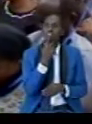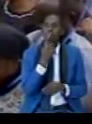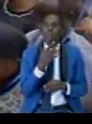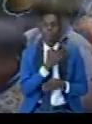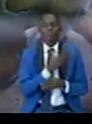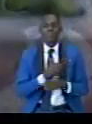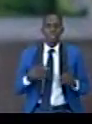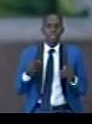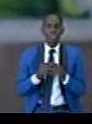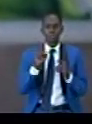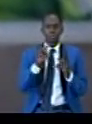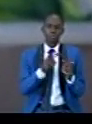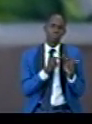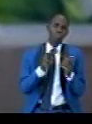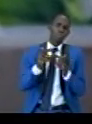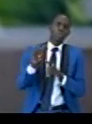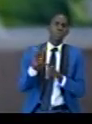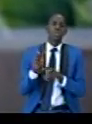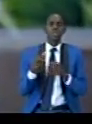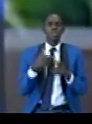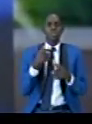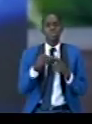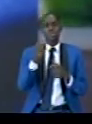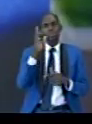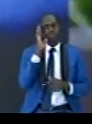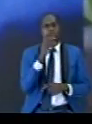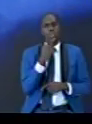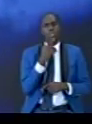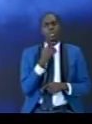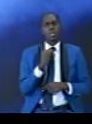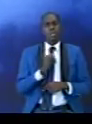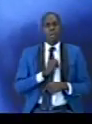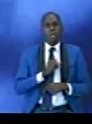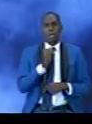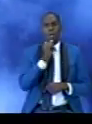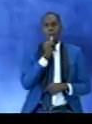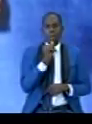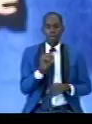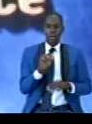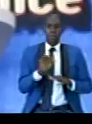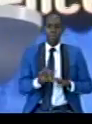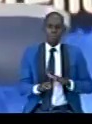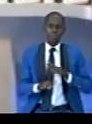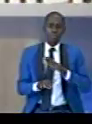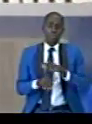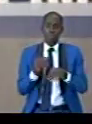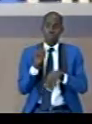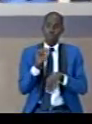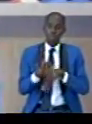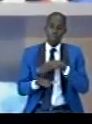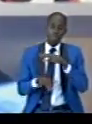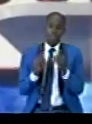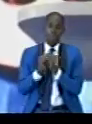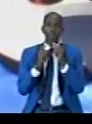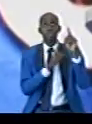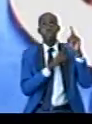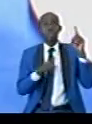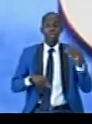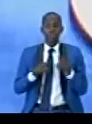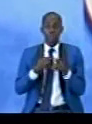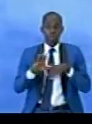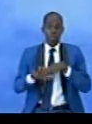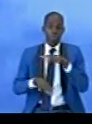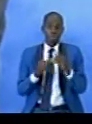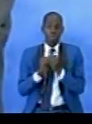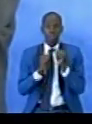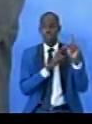you look at them, then you say, I am walking with the Lord. And as you are walking with the Lord, without